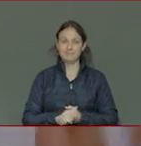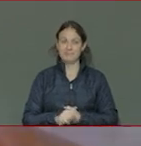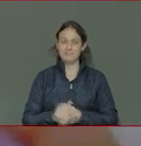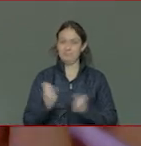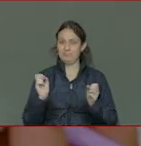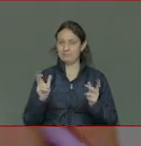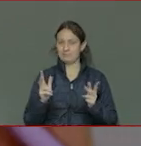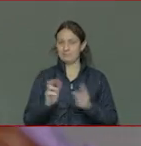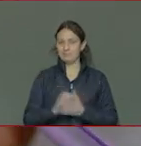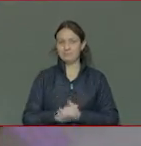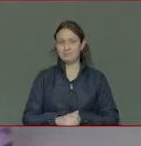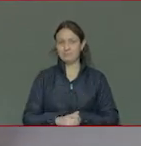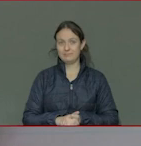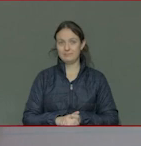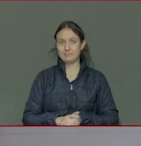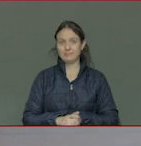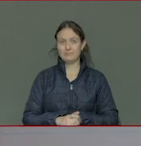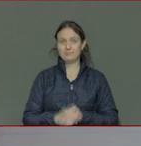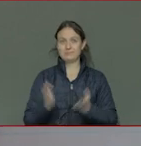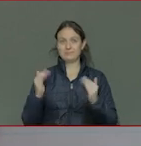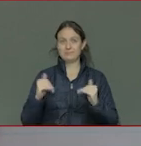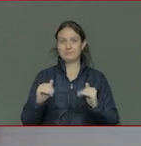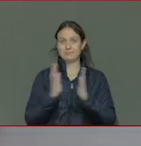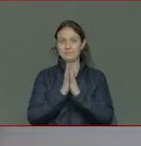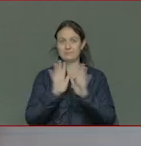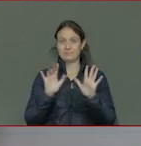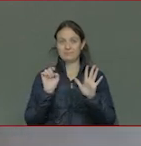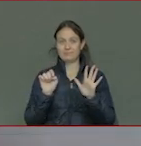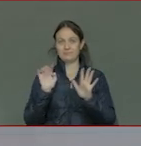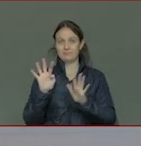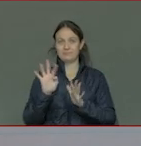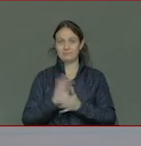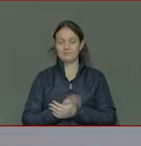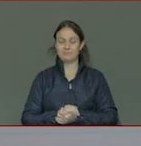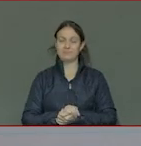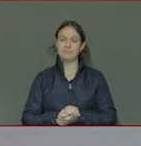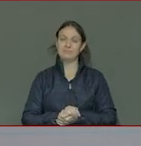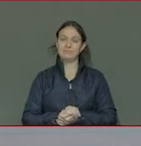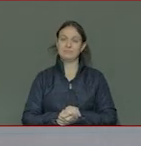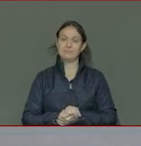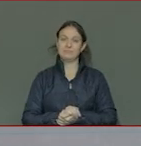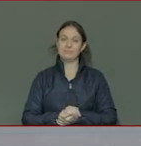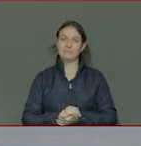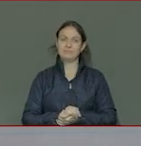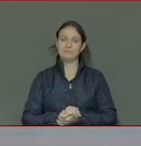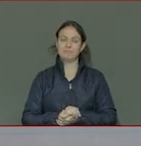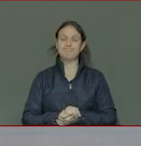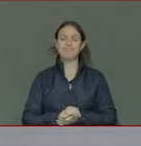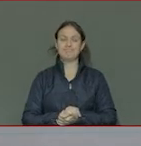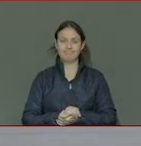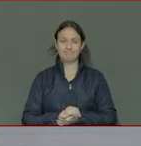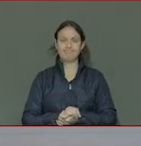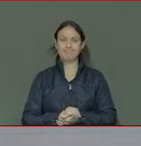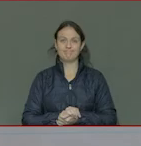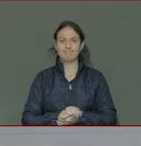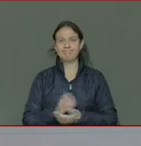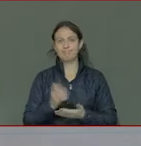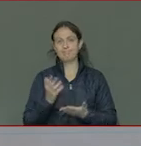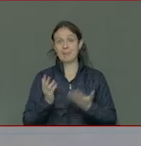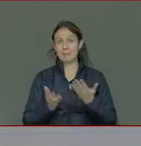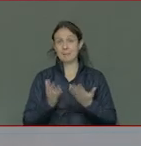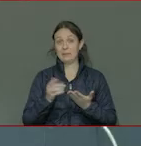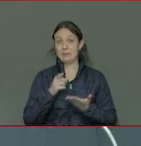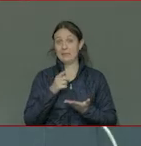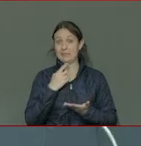Okay. Then 10.4. It is easy if they tell you